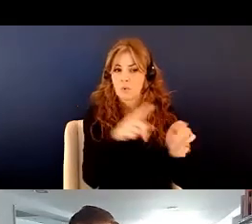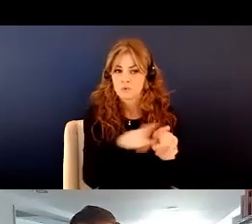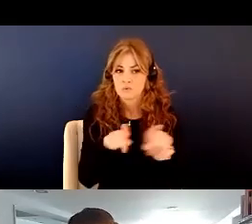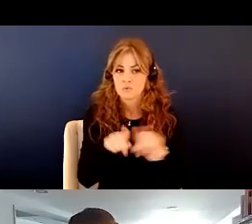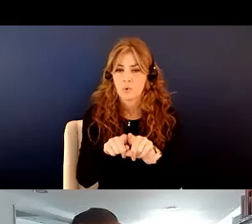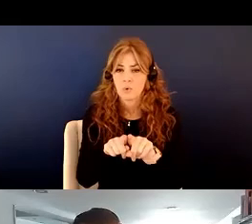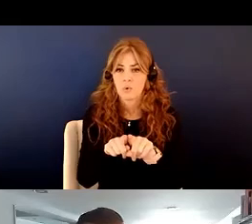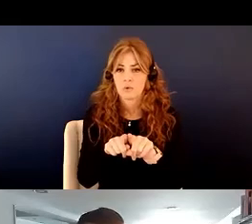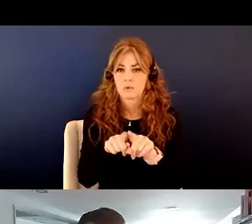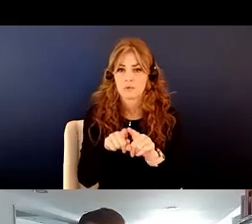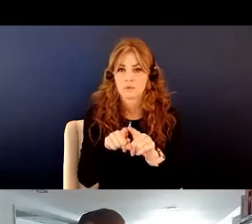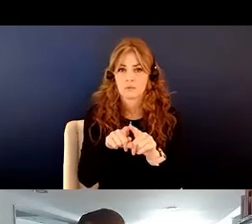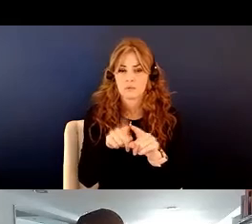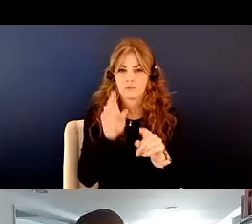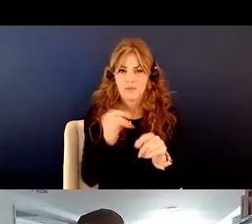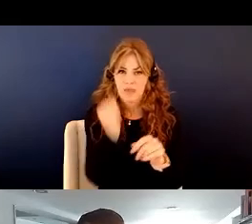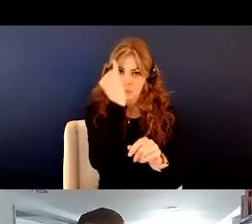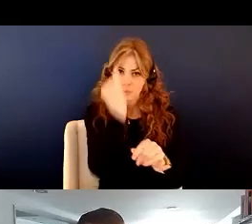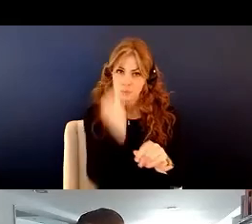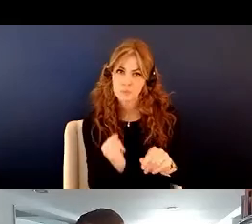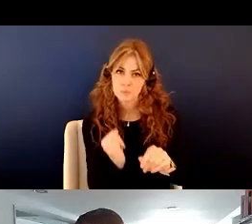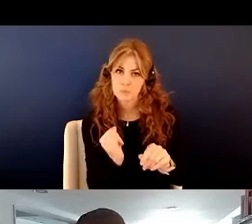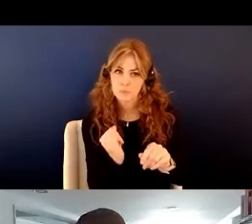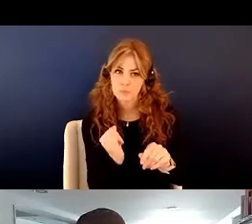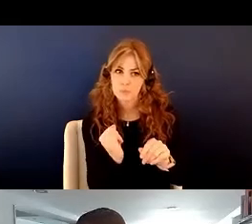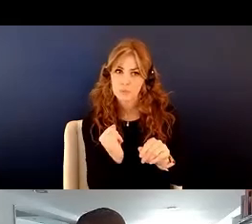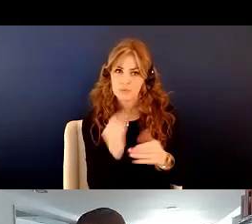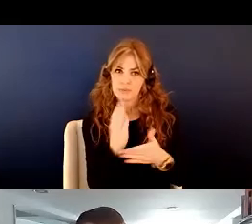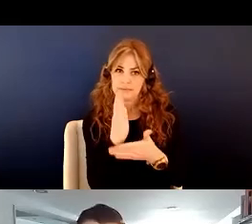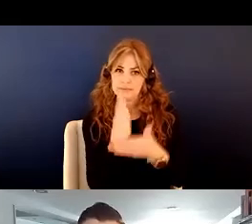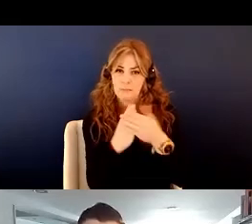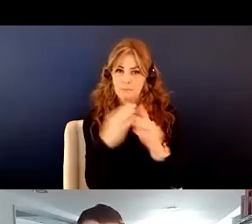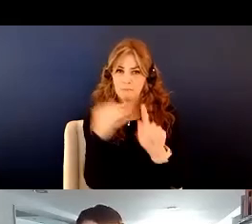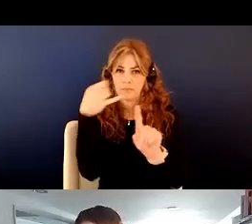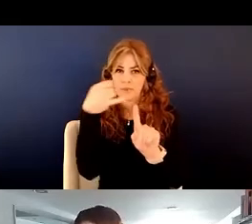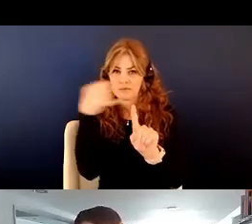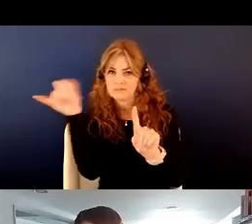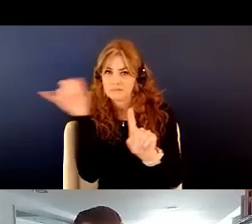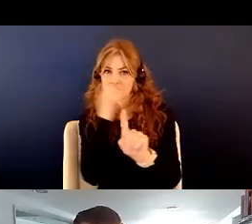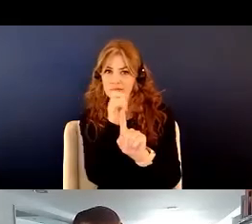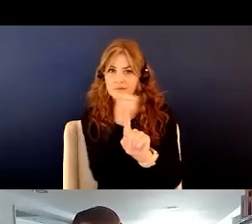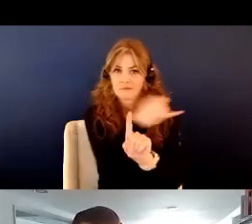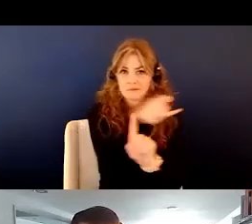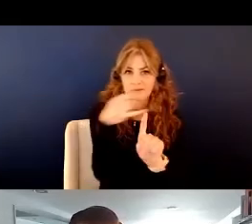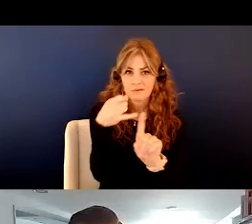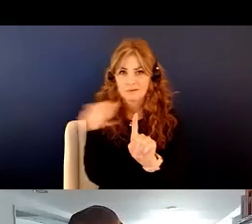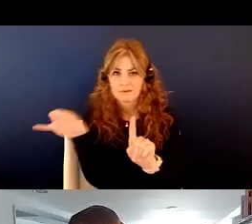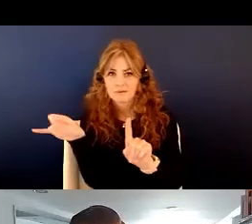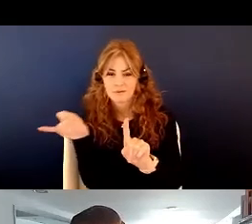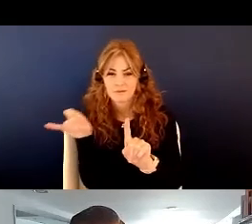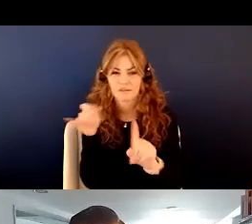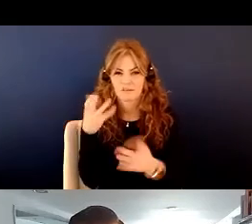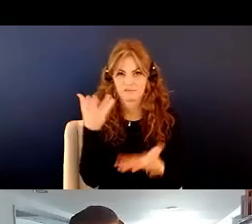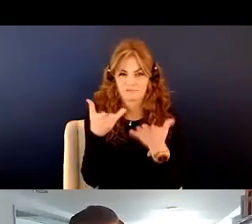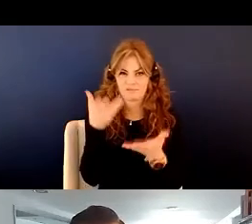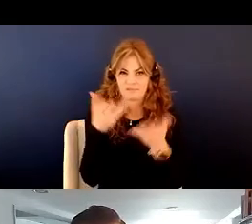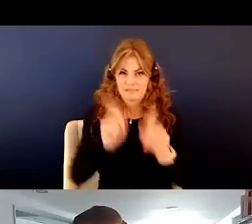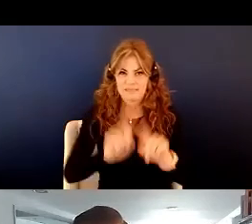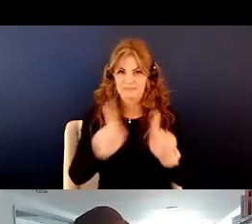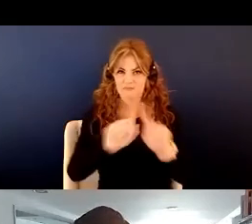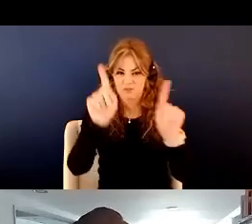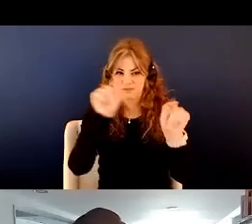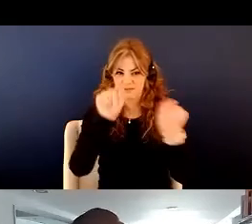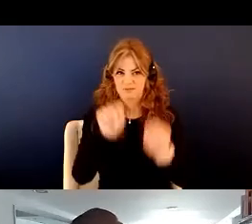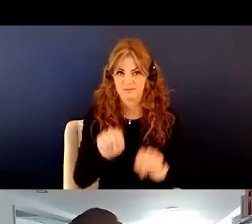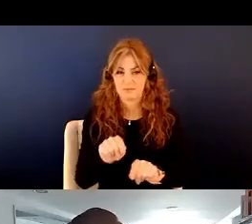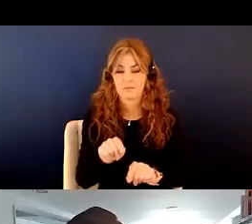the midpoints of those confidence intervals where the effect sizes would live, those are also varying, okay? So in the